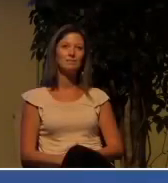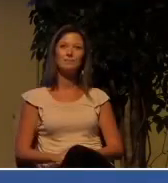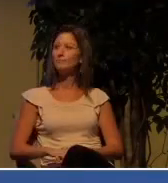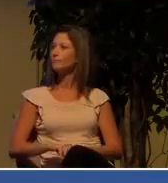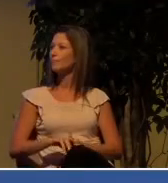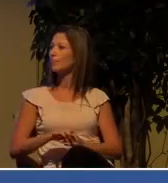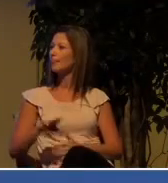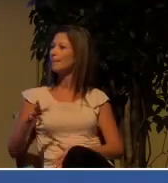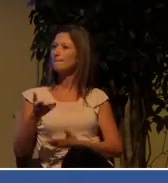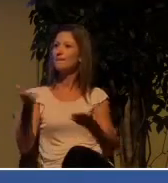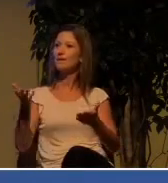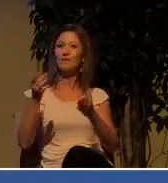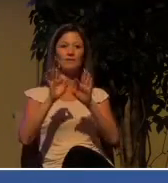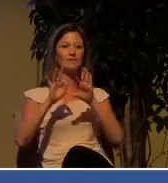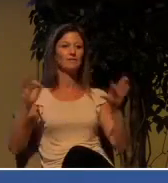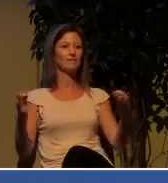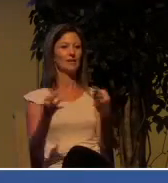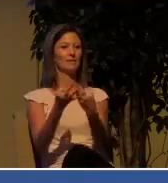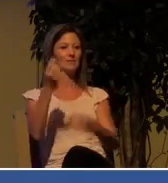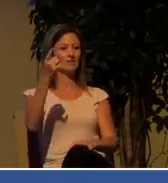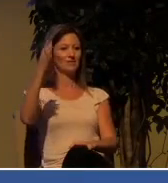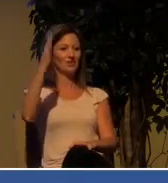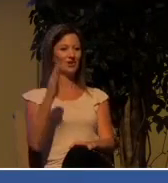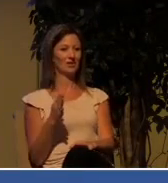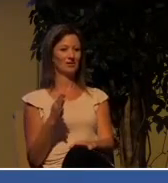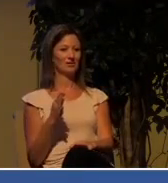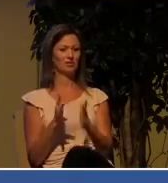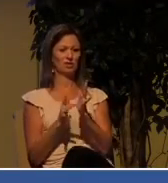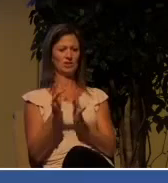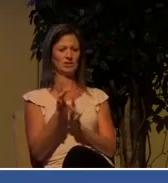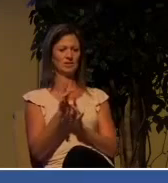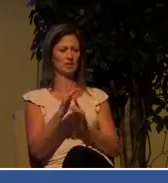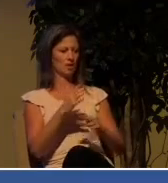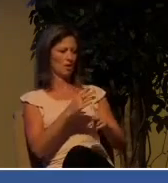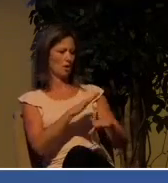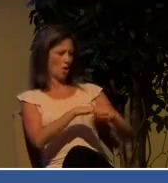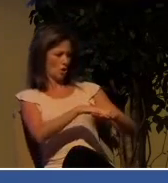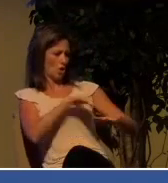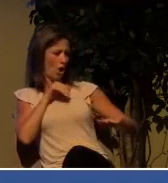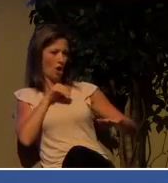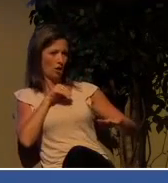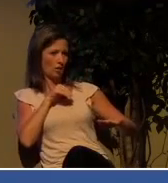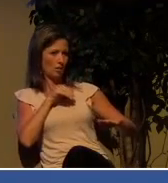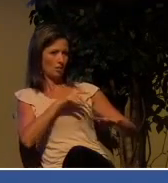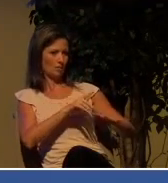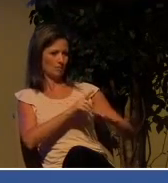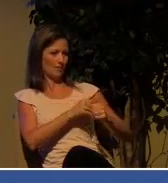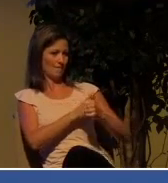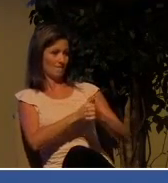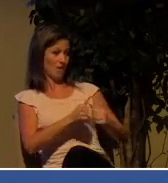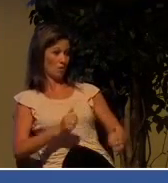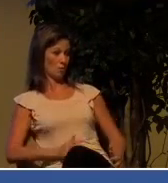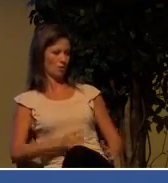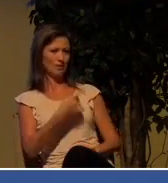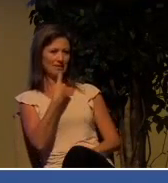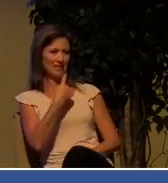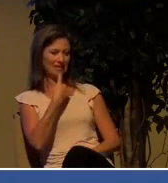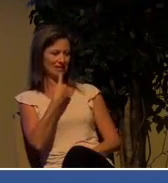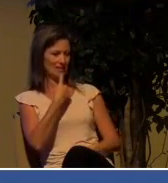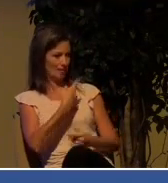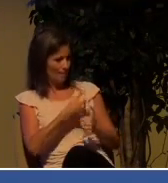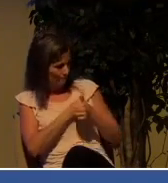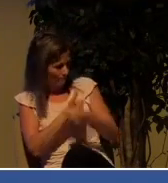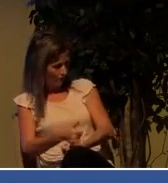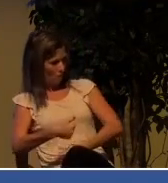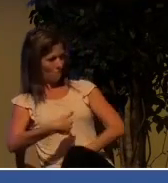Family of God, when Jesus called his disciples to follow him, he said to them, "Follow me, and